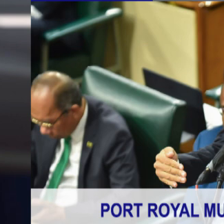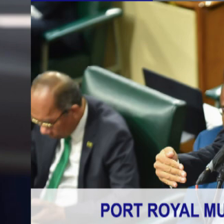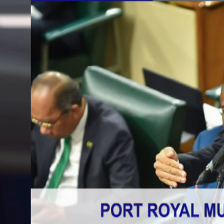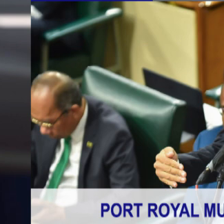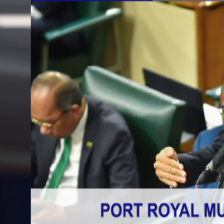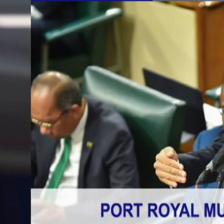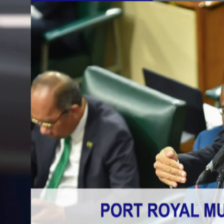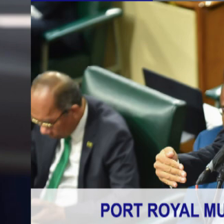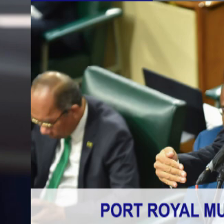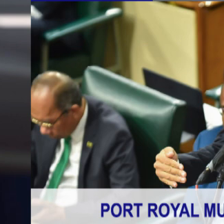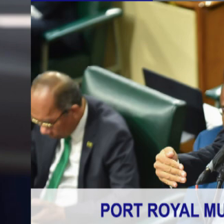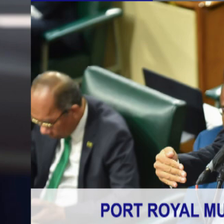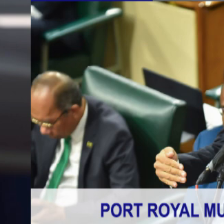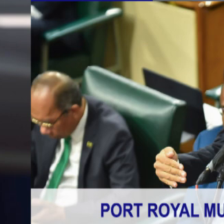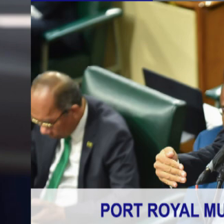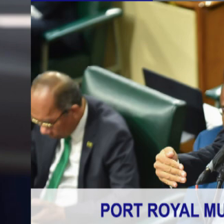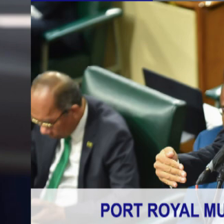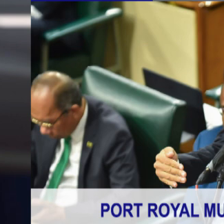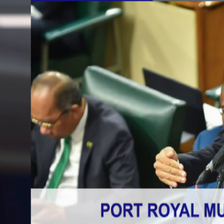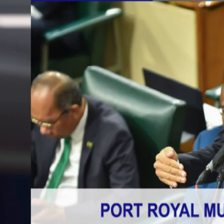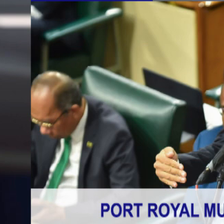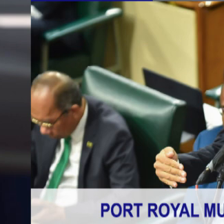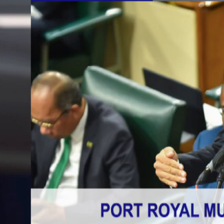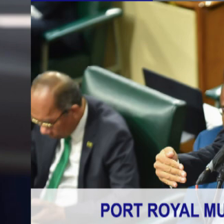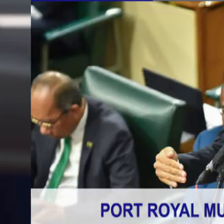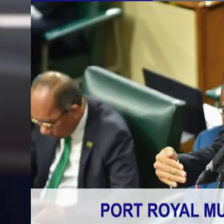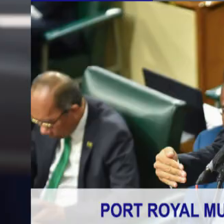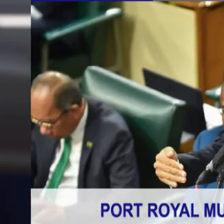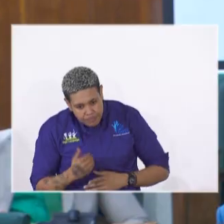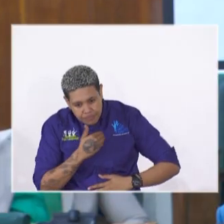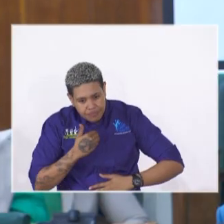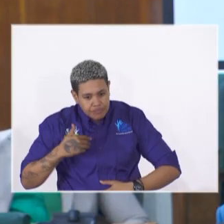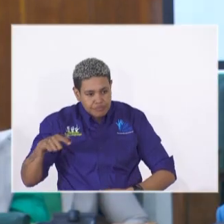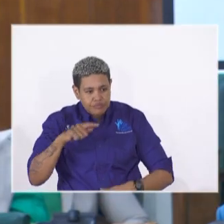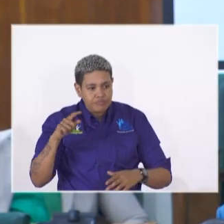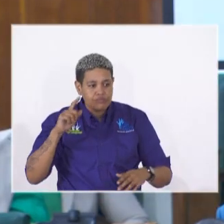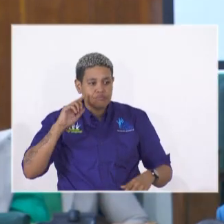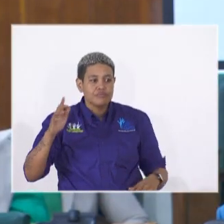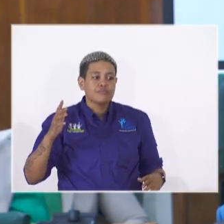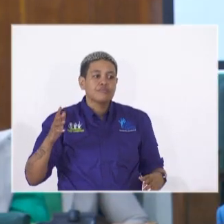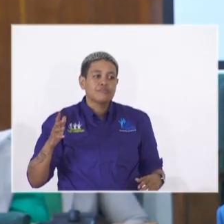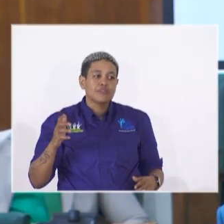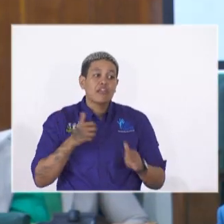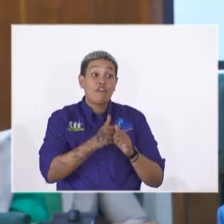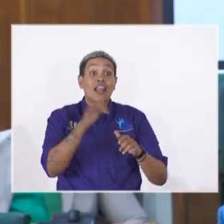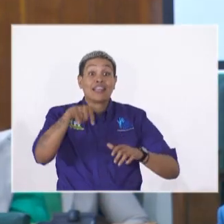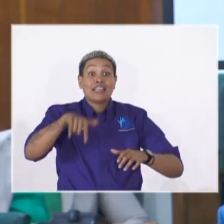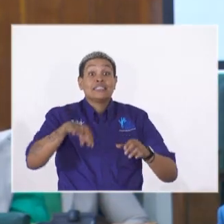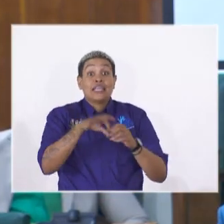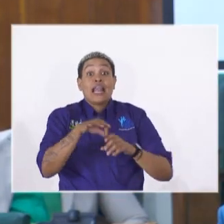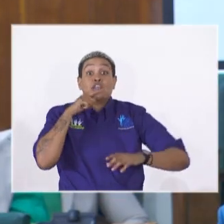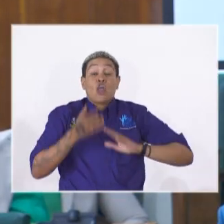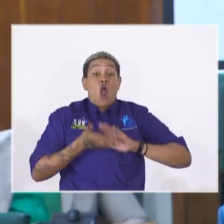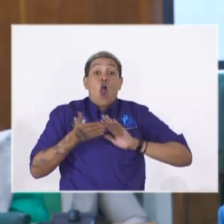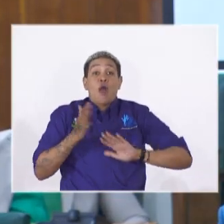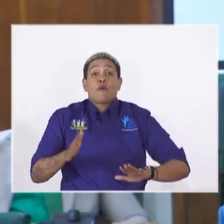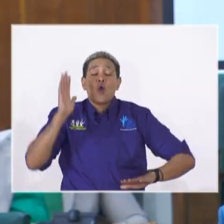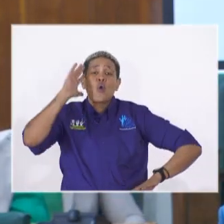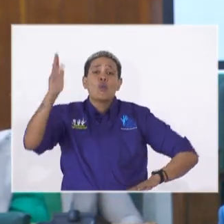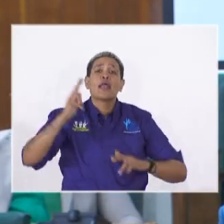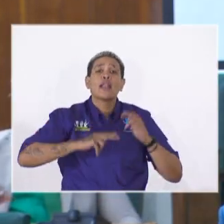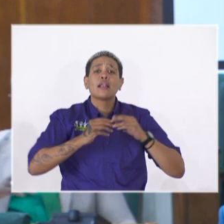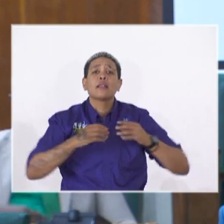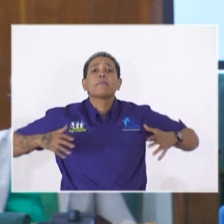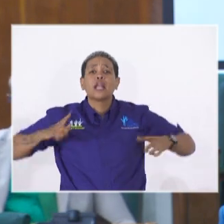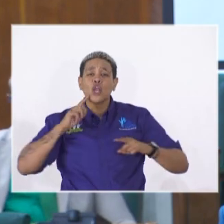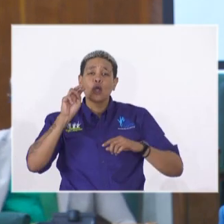Museum. Completion is projected for the end of May 2023. Following that, the selected operators will build out